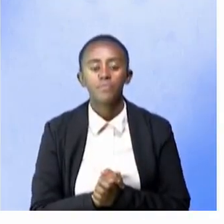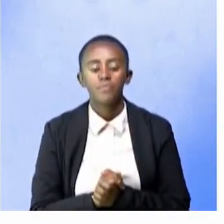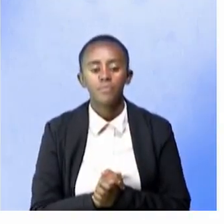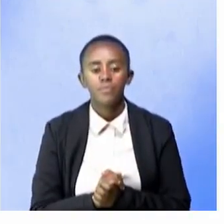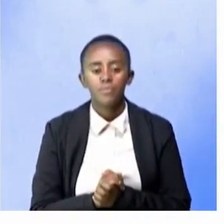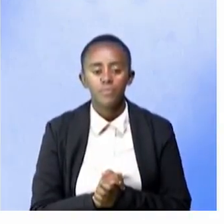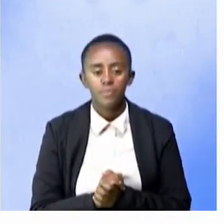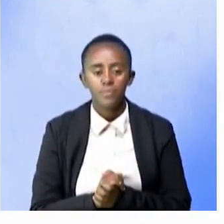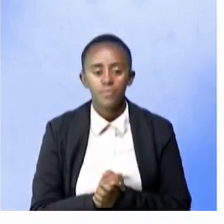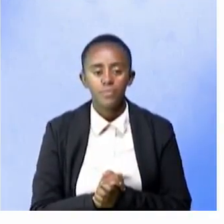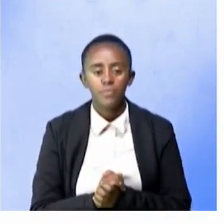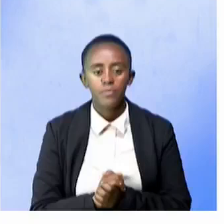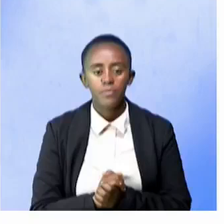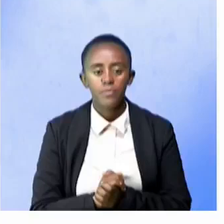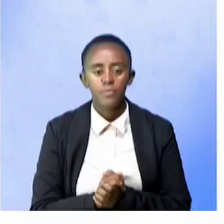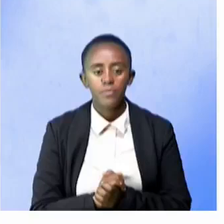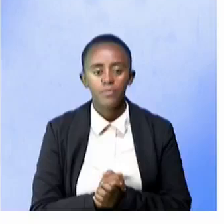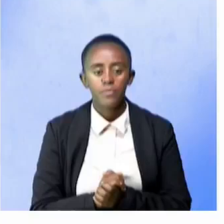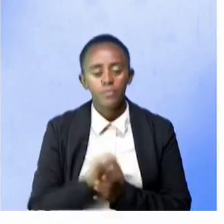He ran.